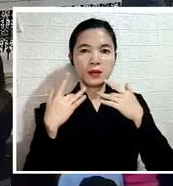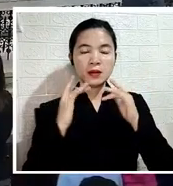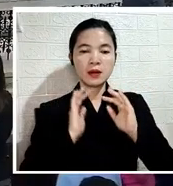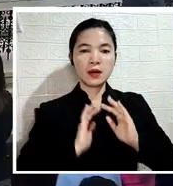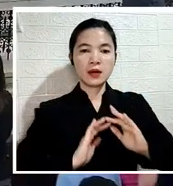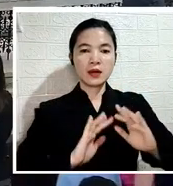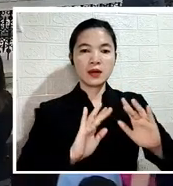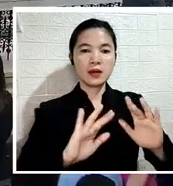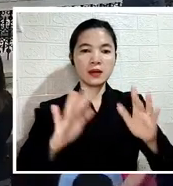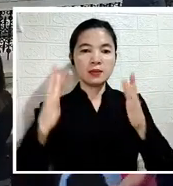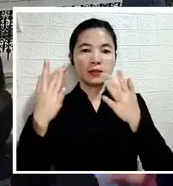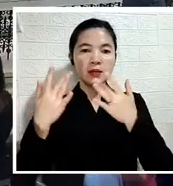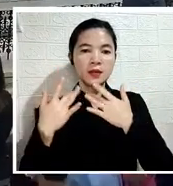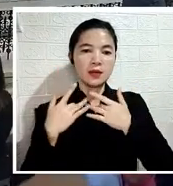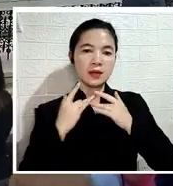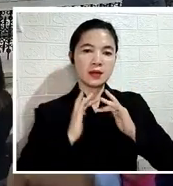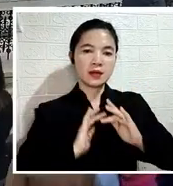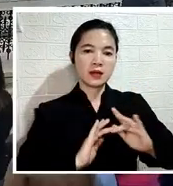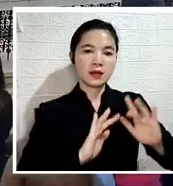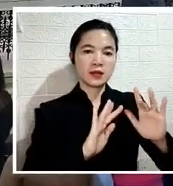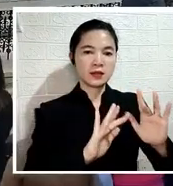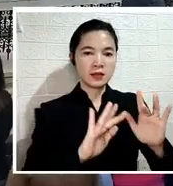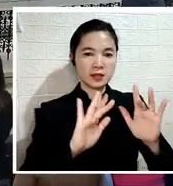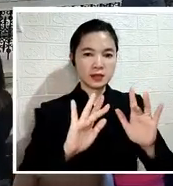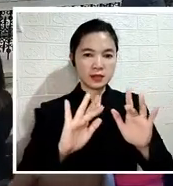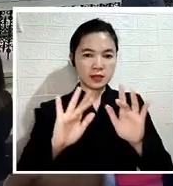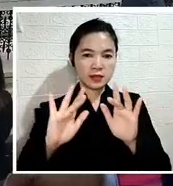Lord, have mercy.